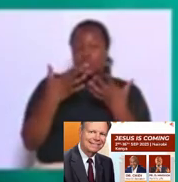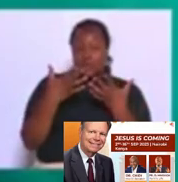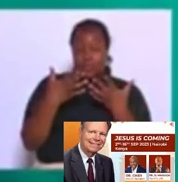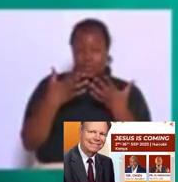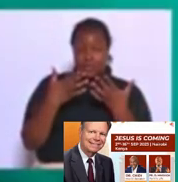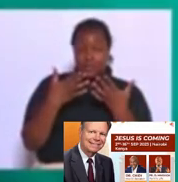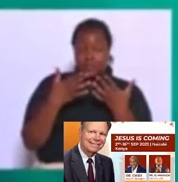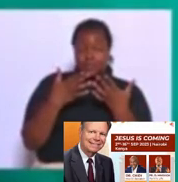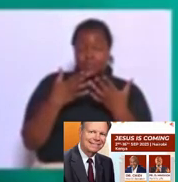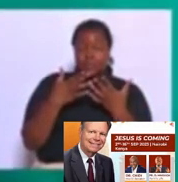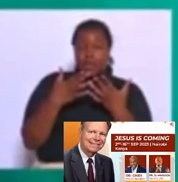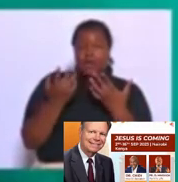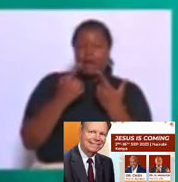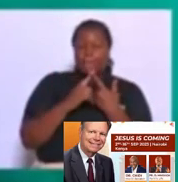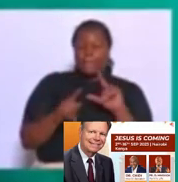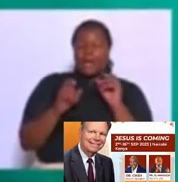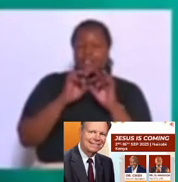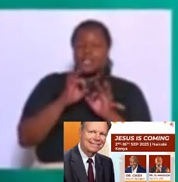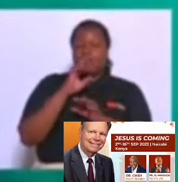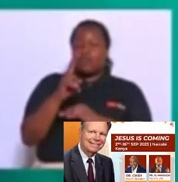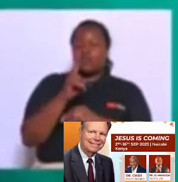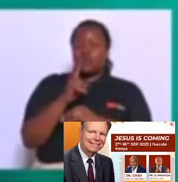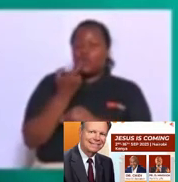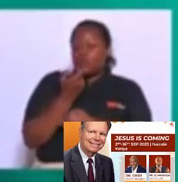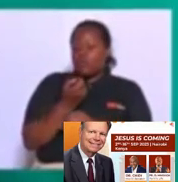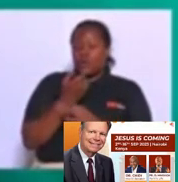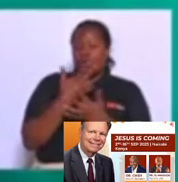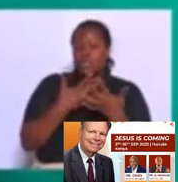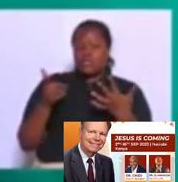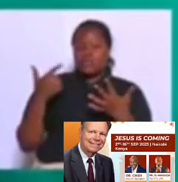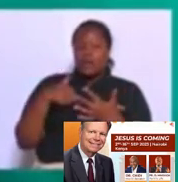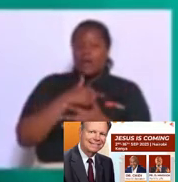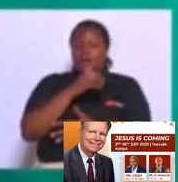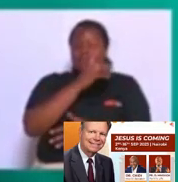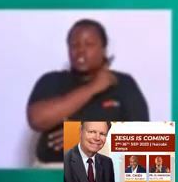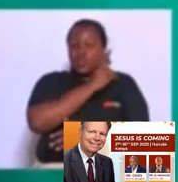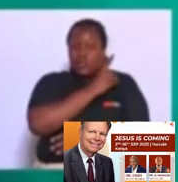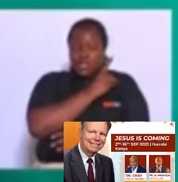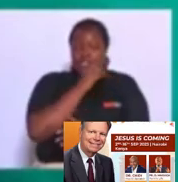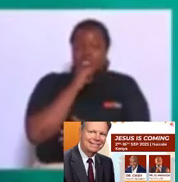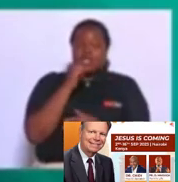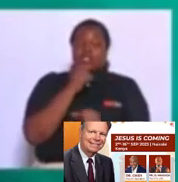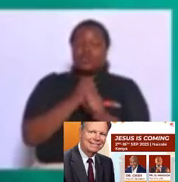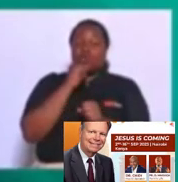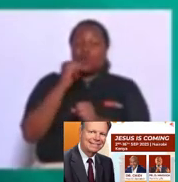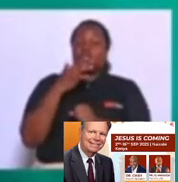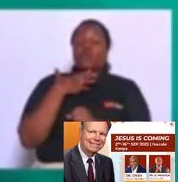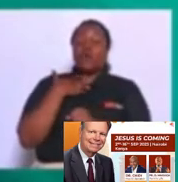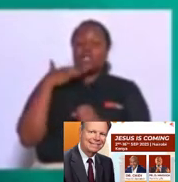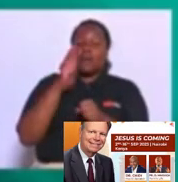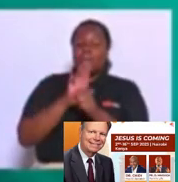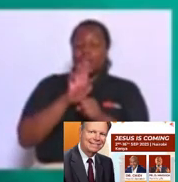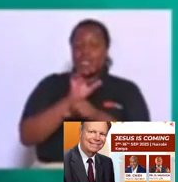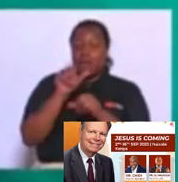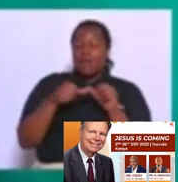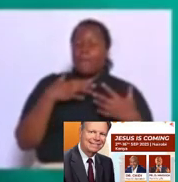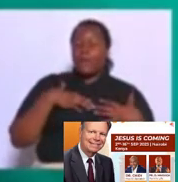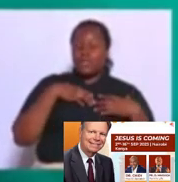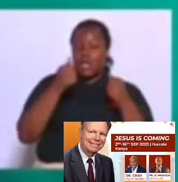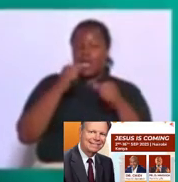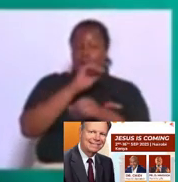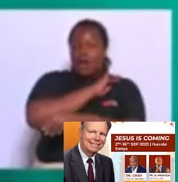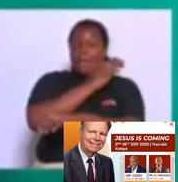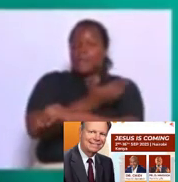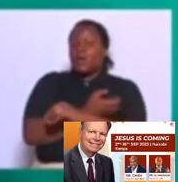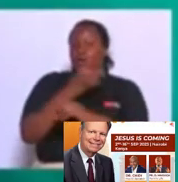it is. Yet, with few exceptions, we doctors don't learn much about the healing power of